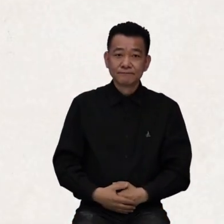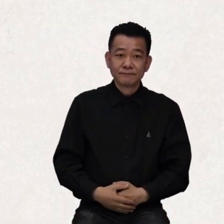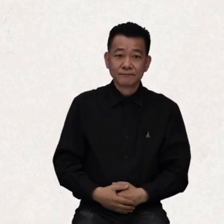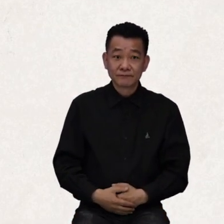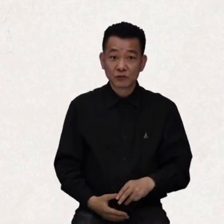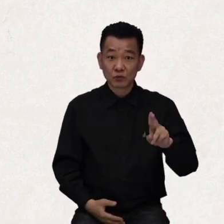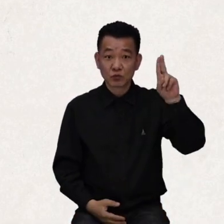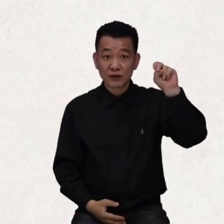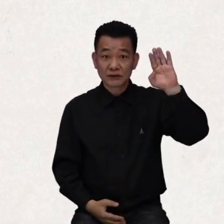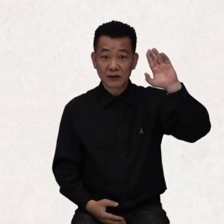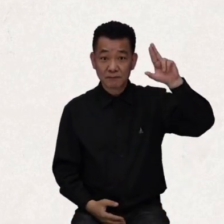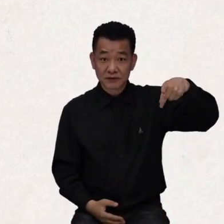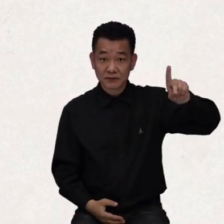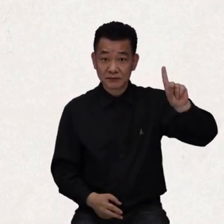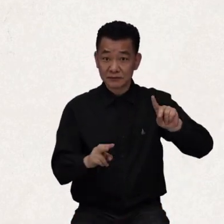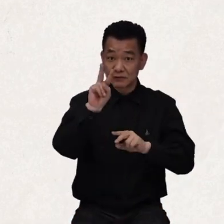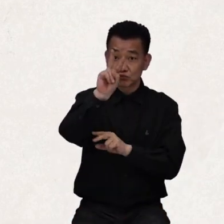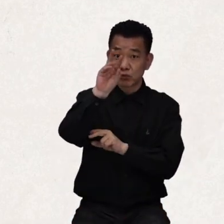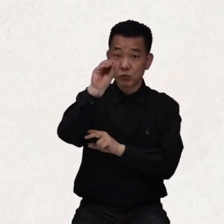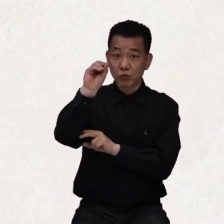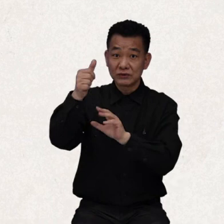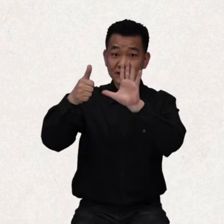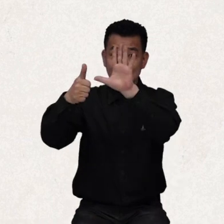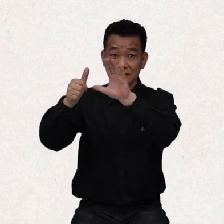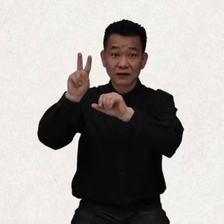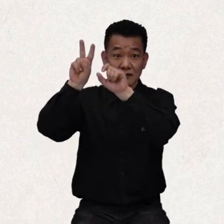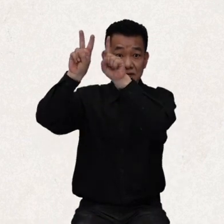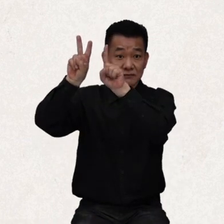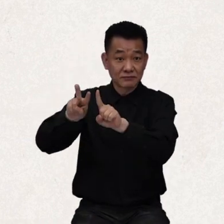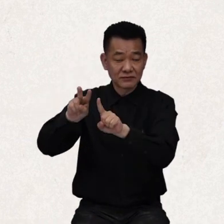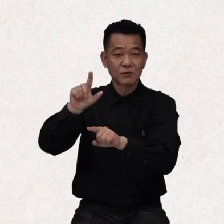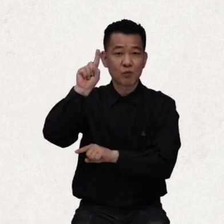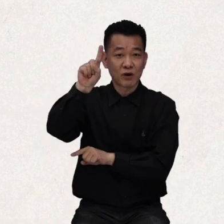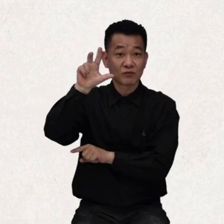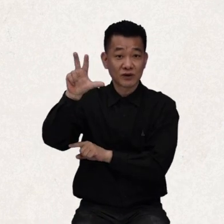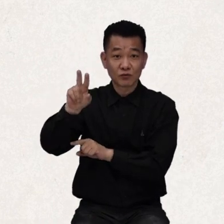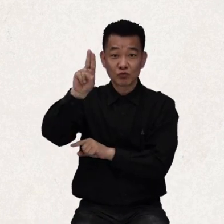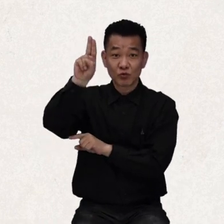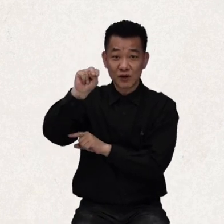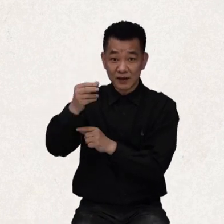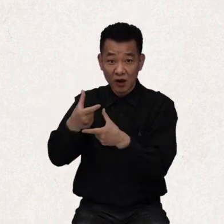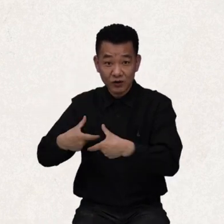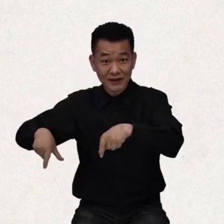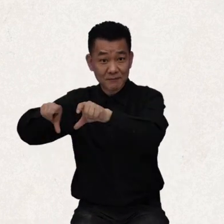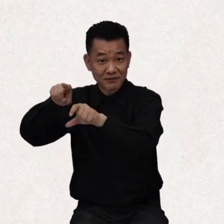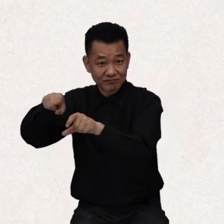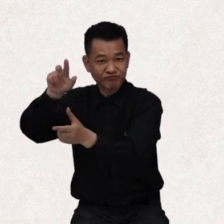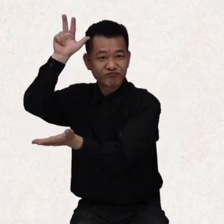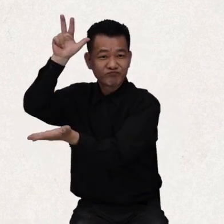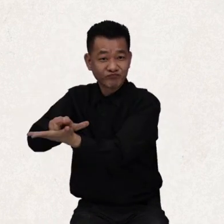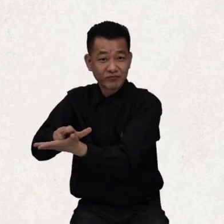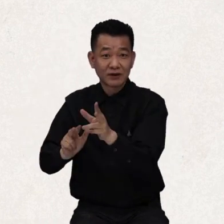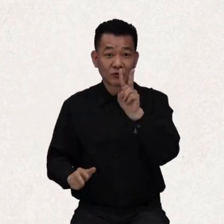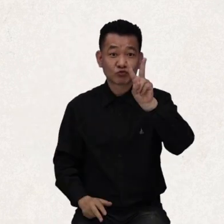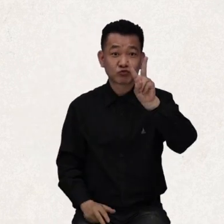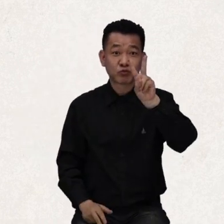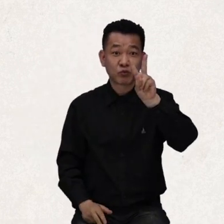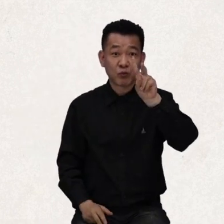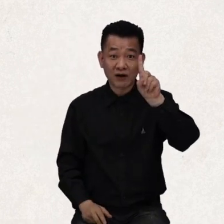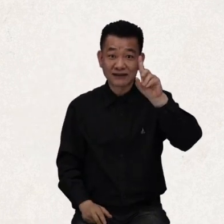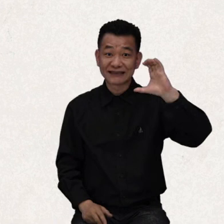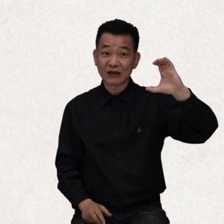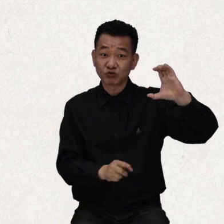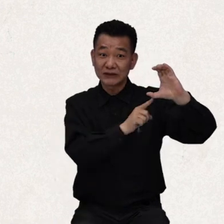The UN Convention on the Rights of Persons with Disabilities was adopted by the UN General Assembly on December